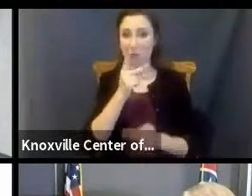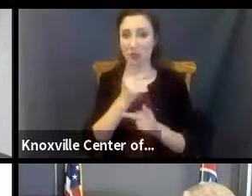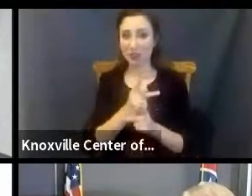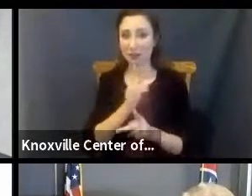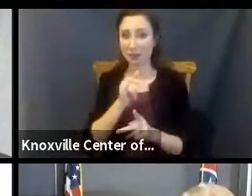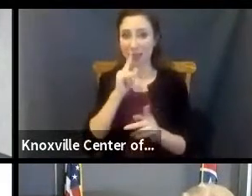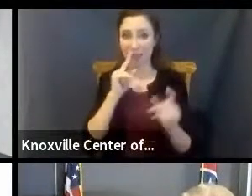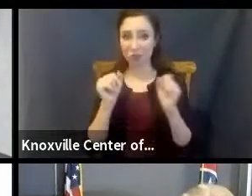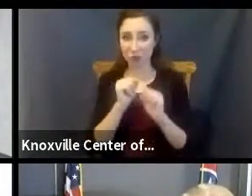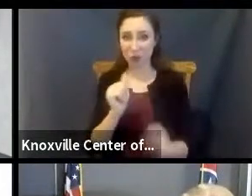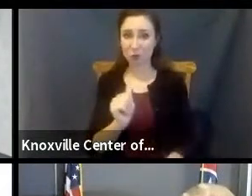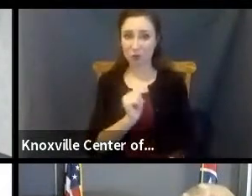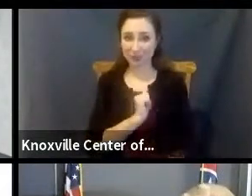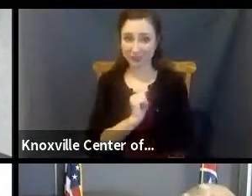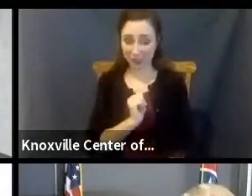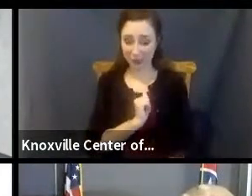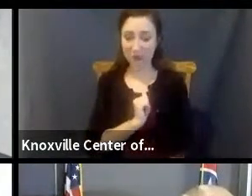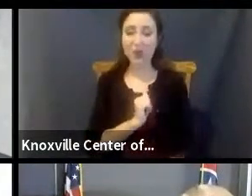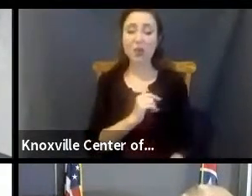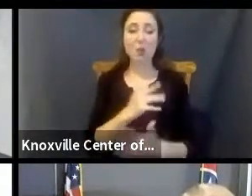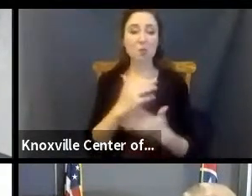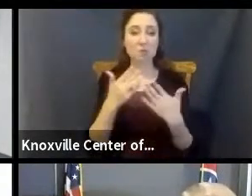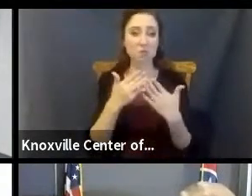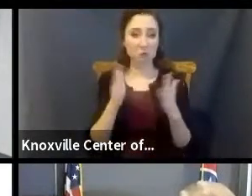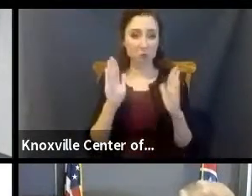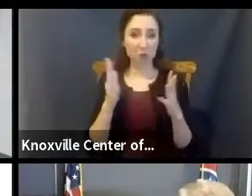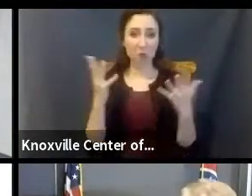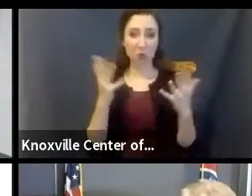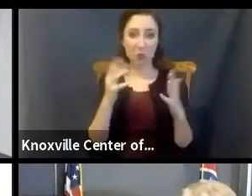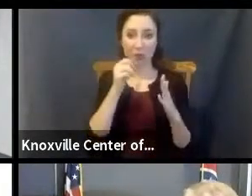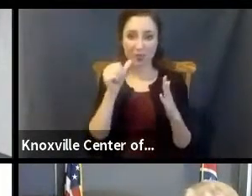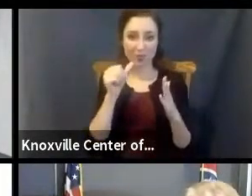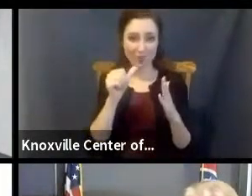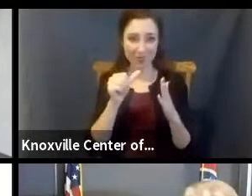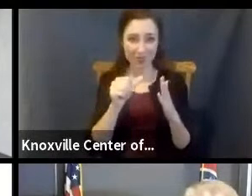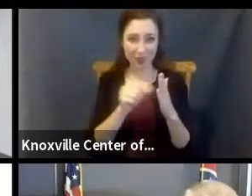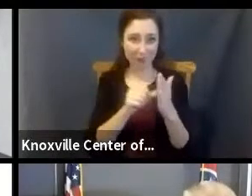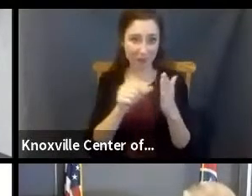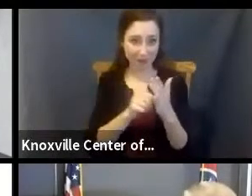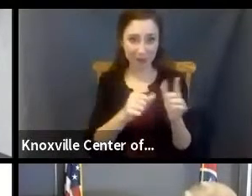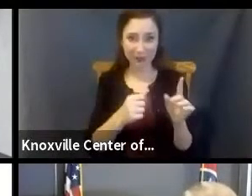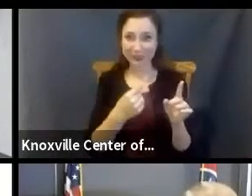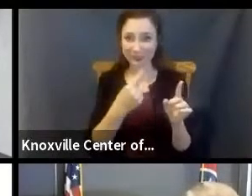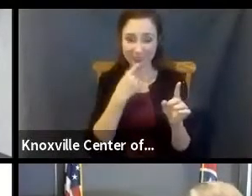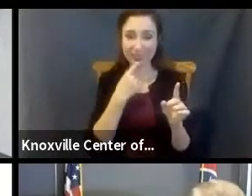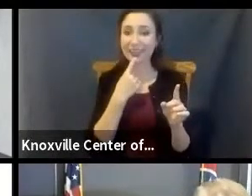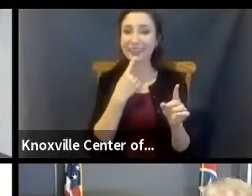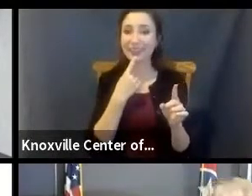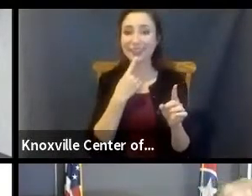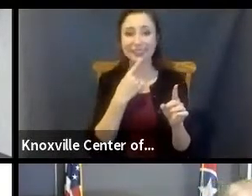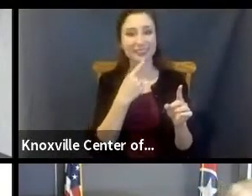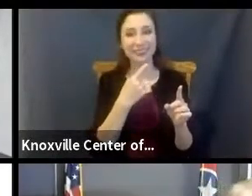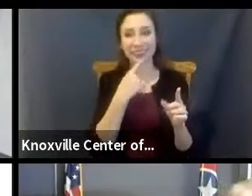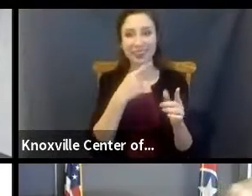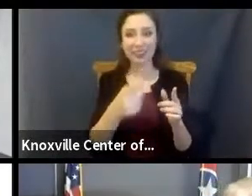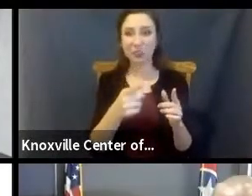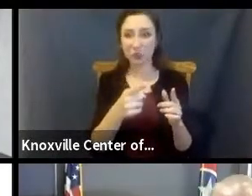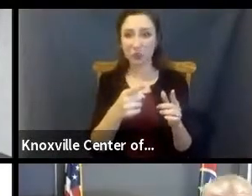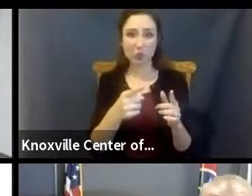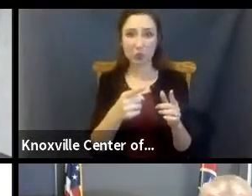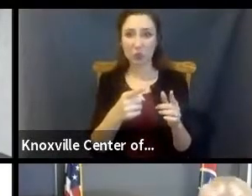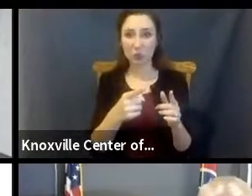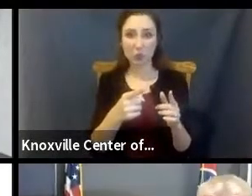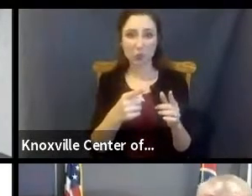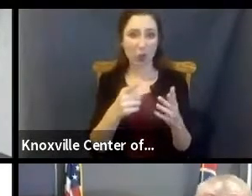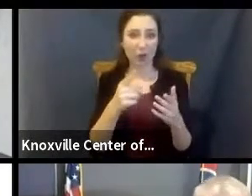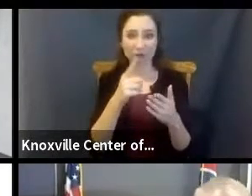Overall, what the letter does is says that it feels you're violating the letter and spirit of the Open